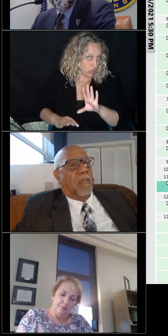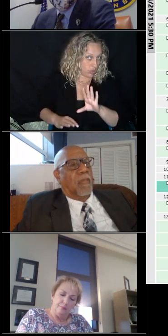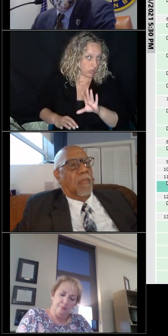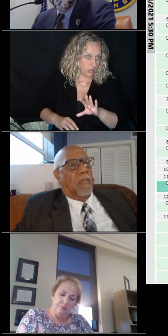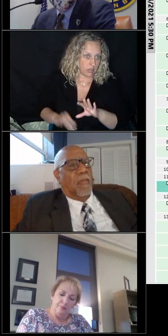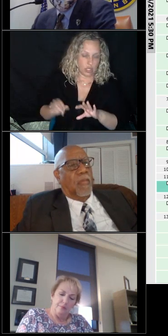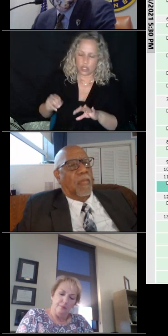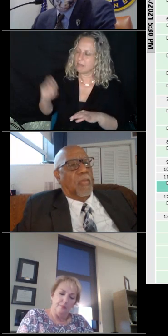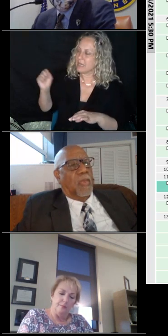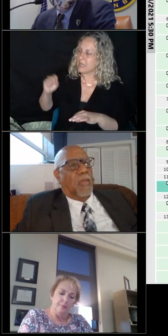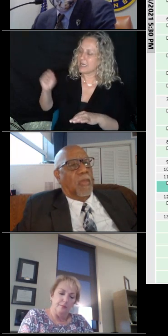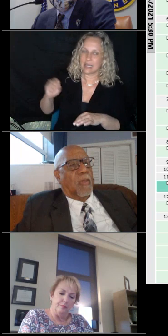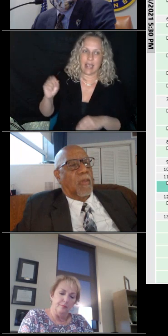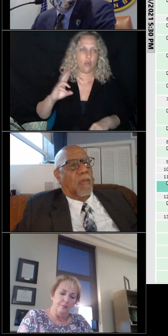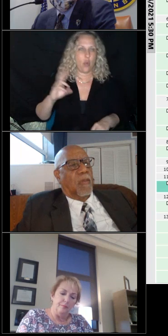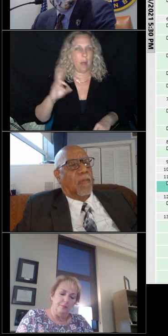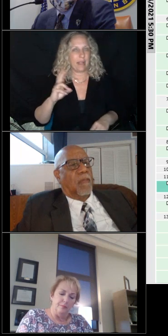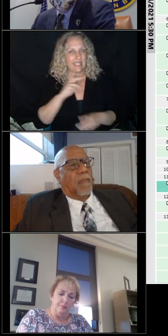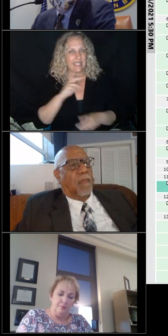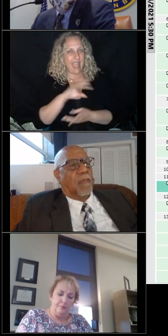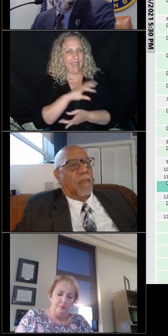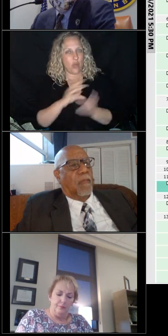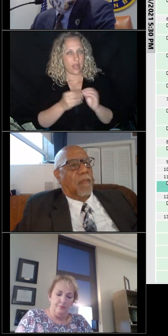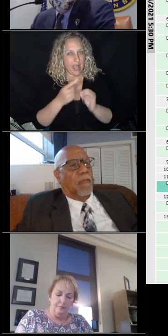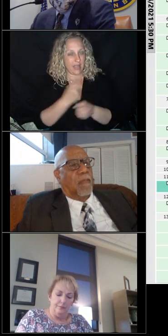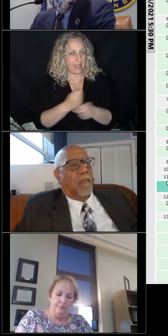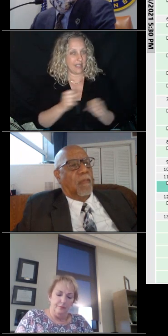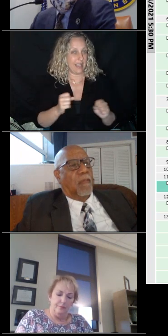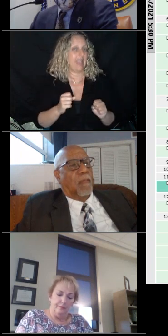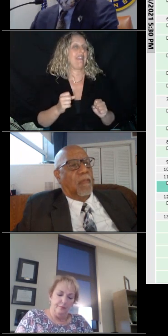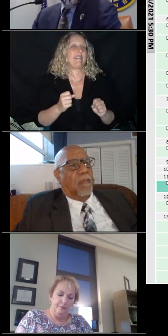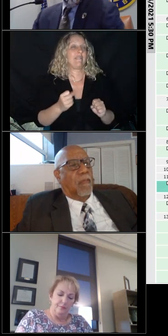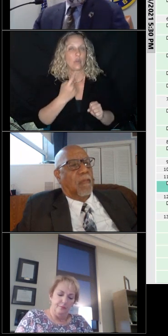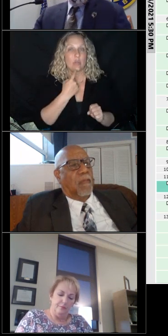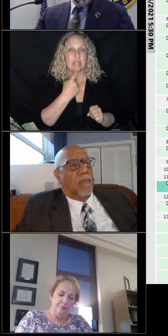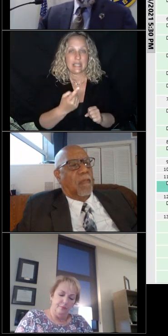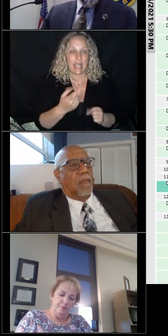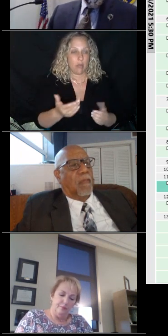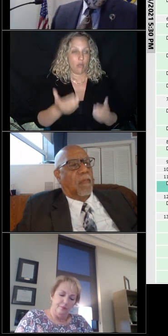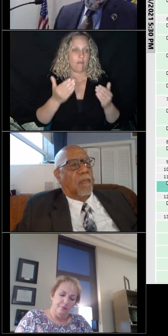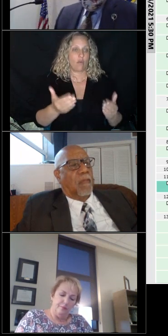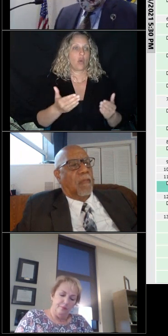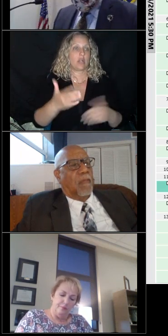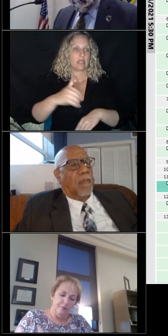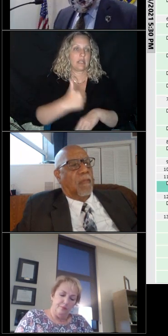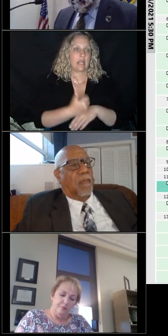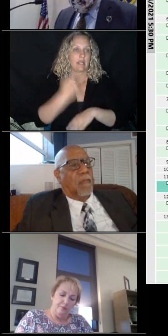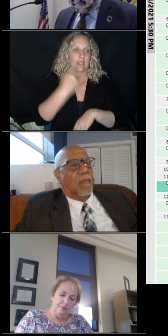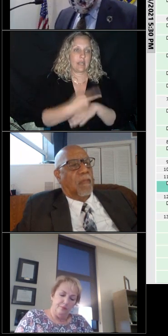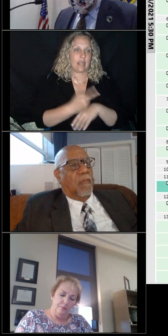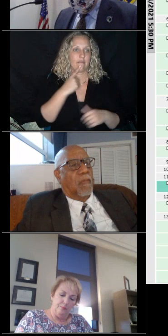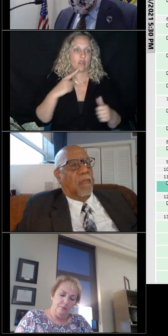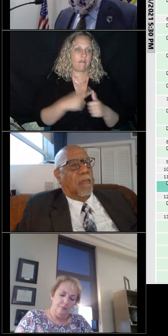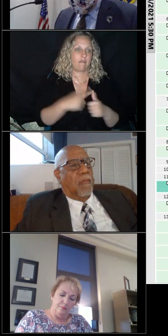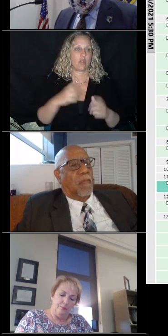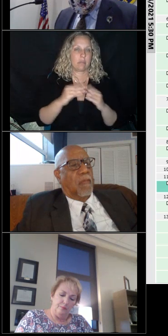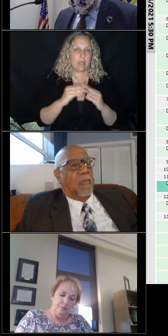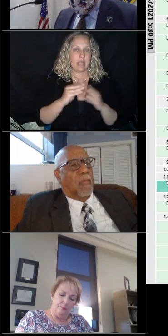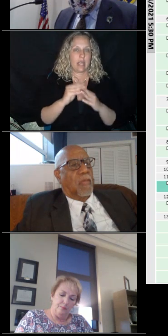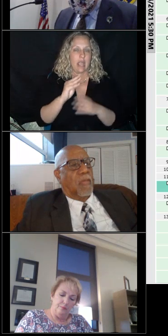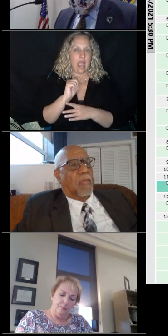would say putting all of that together, I think the safe bet here is to put it for, or set the date for the first meeting in April,